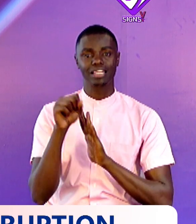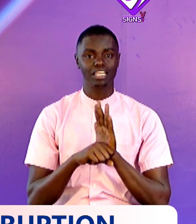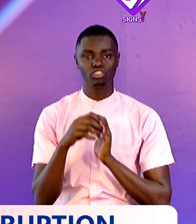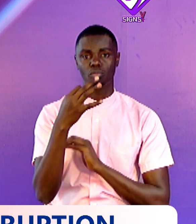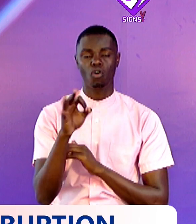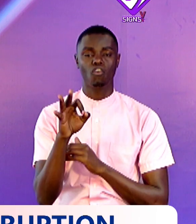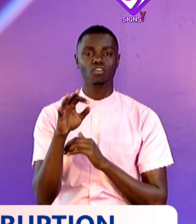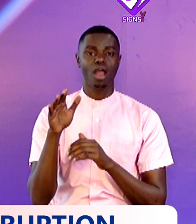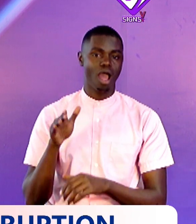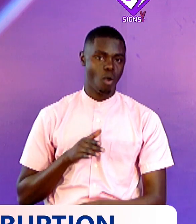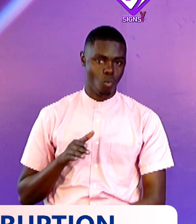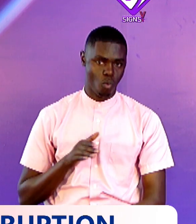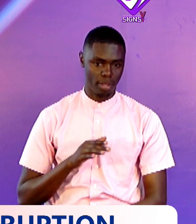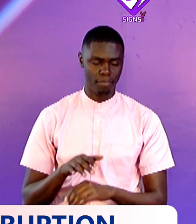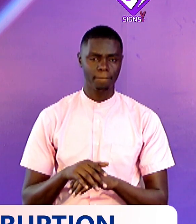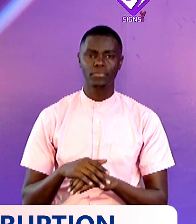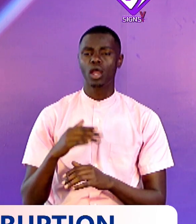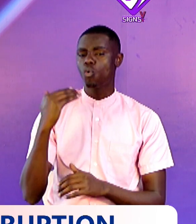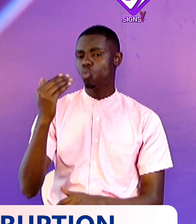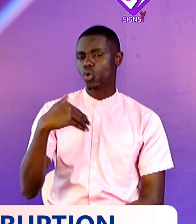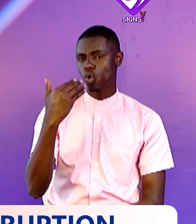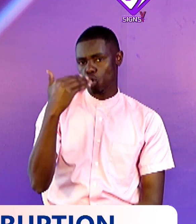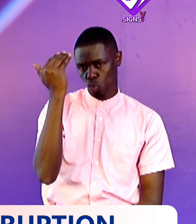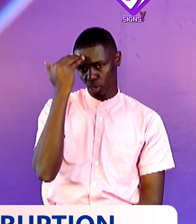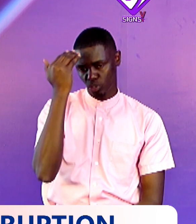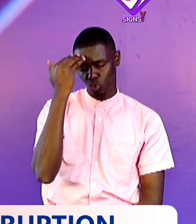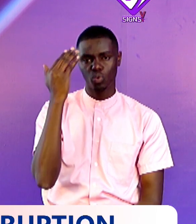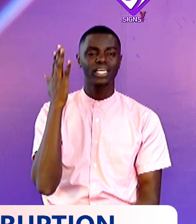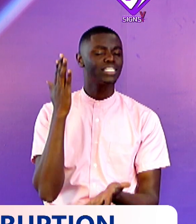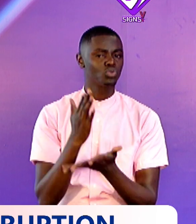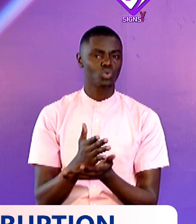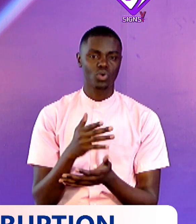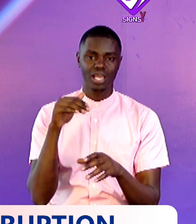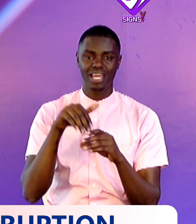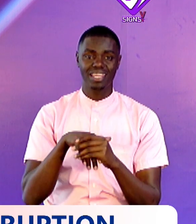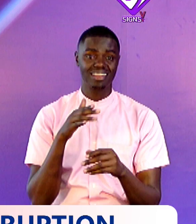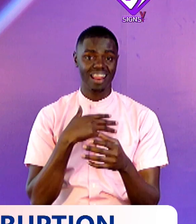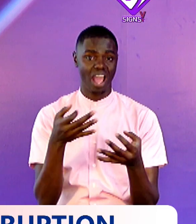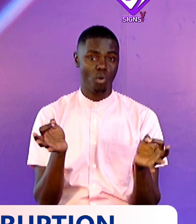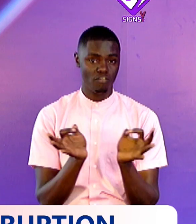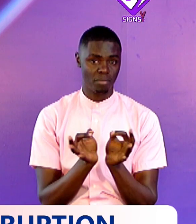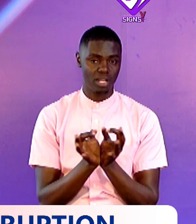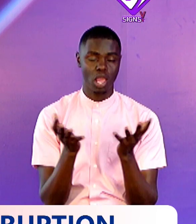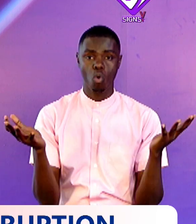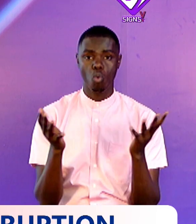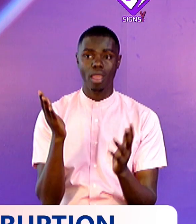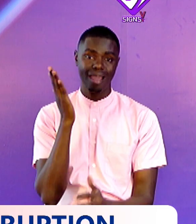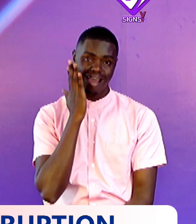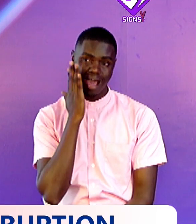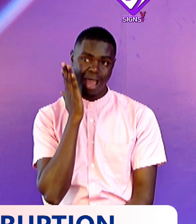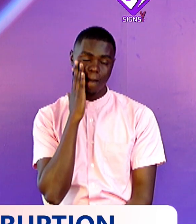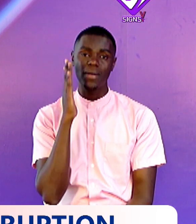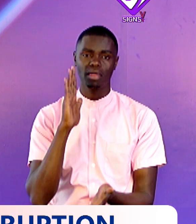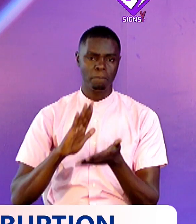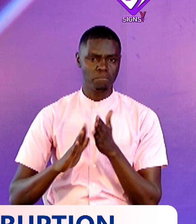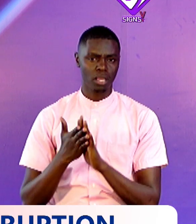Right. Yes, we always know, it is for a fact, in our families where a mother chooses to be a